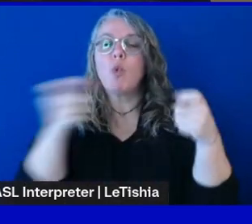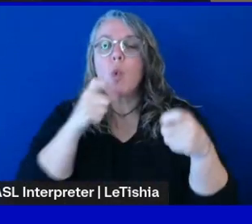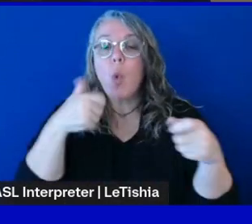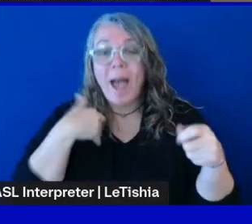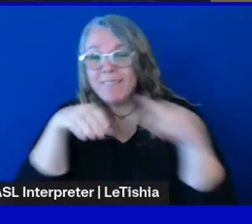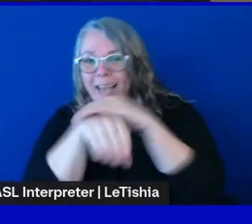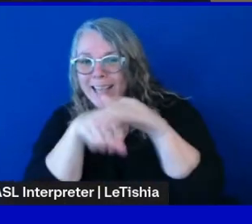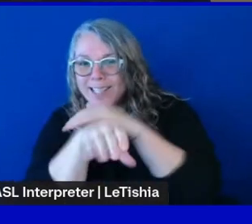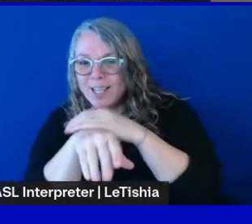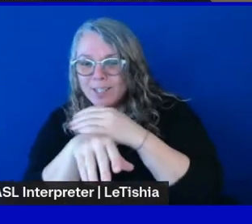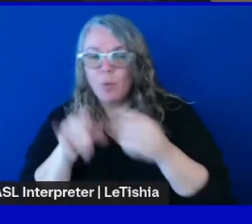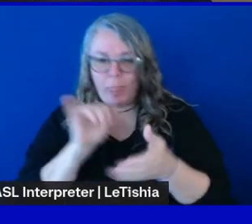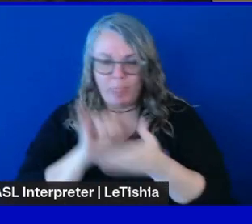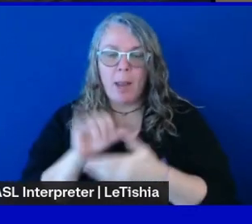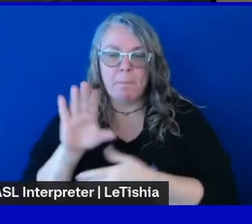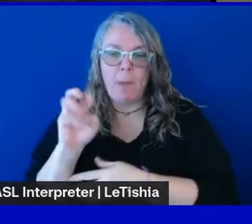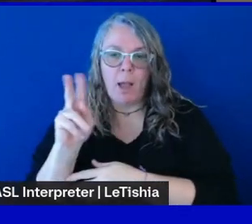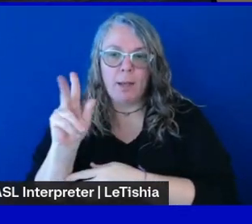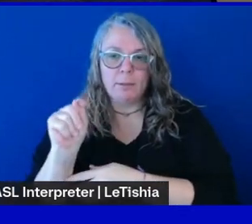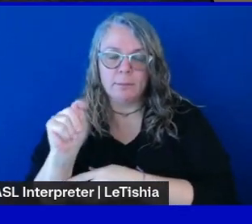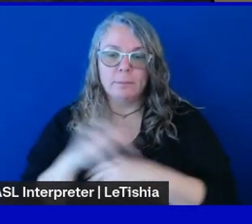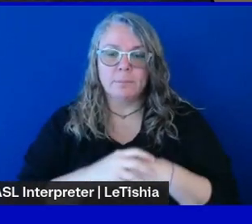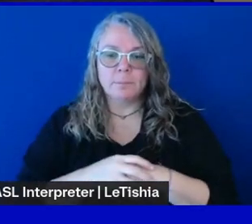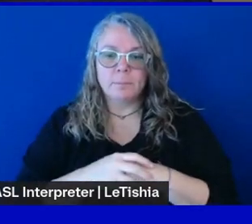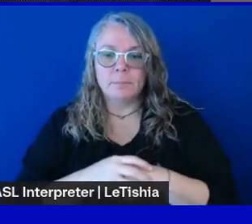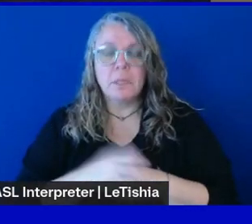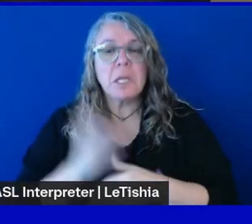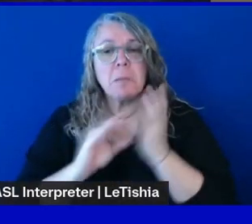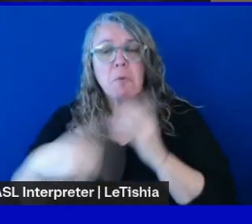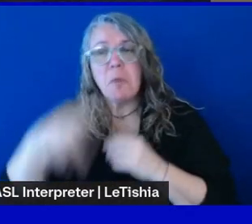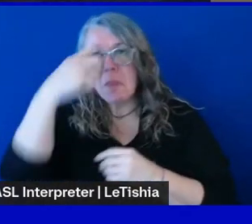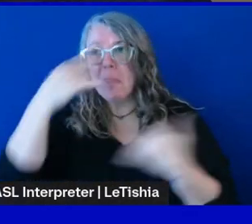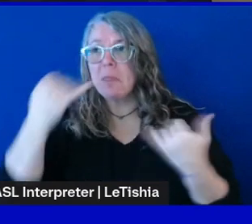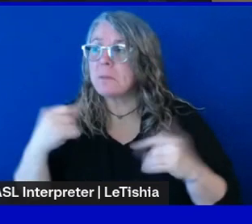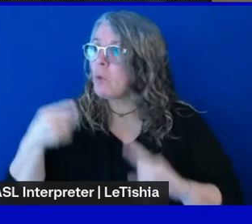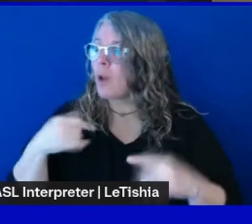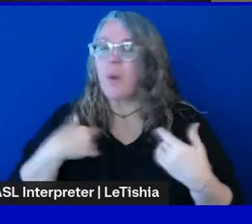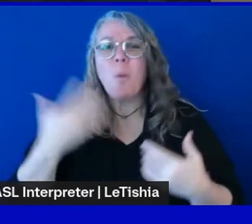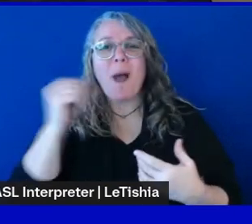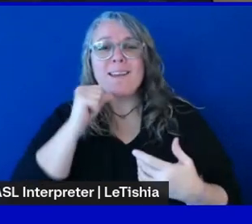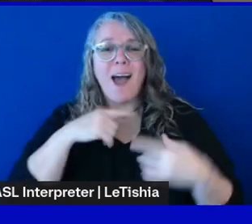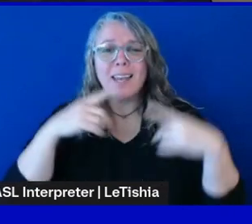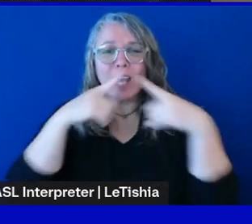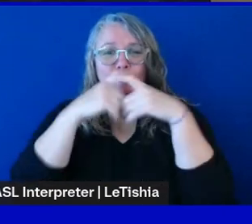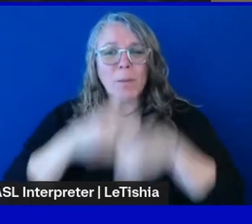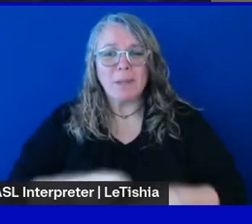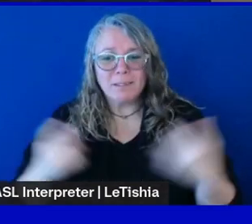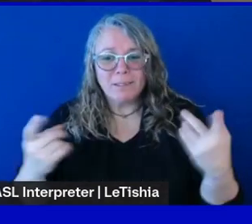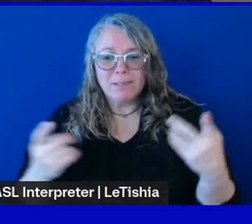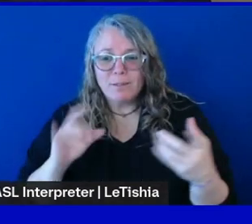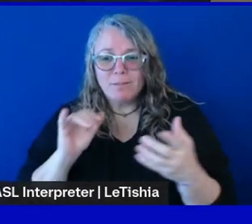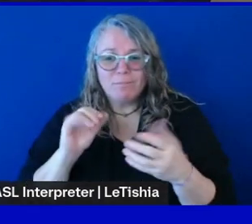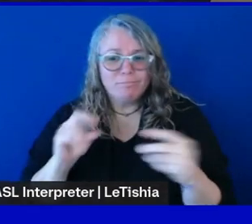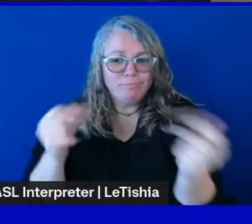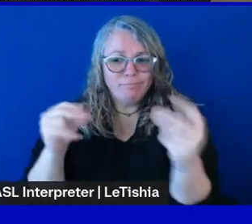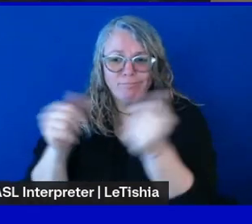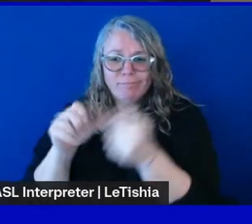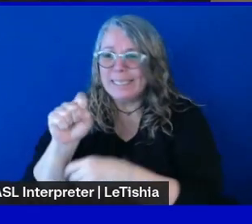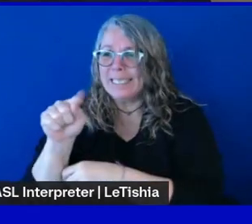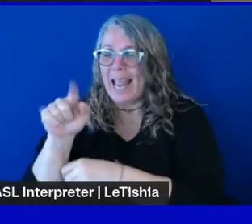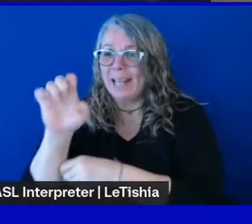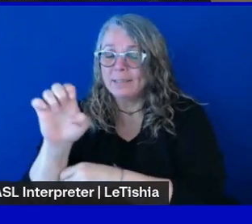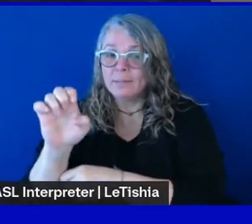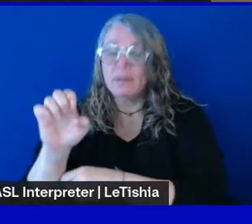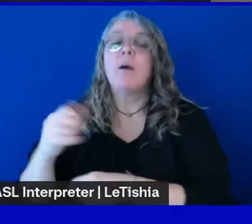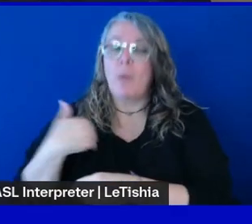bucket. Some of you might be thinking at this point, like, oh, why are we not just encrypting state, on the fly? And there are